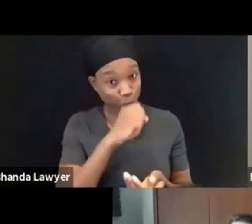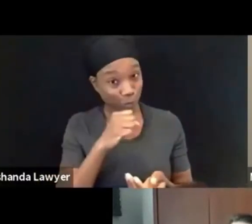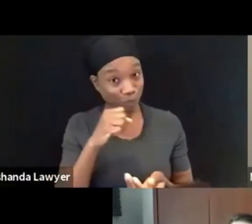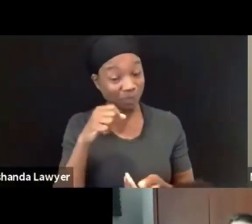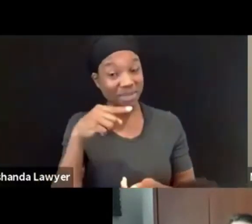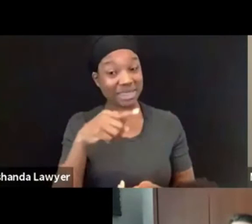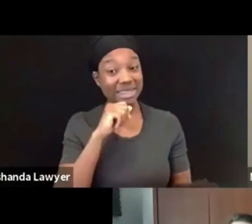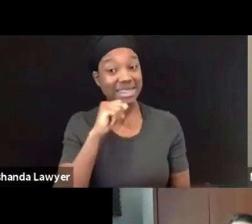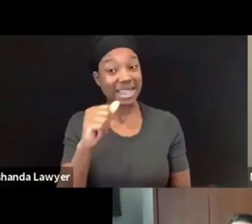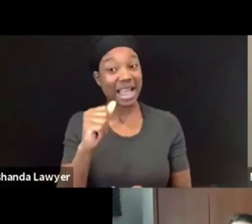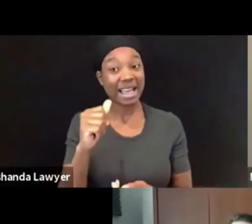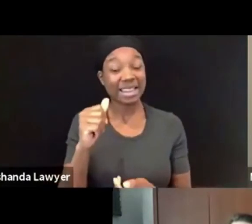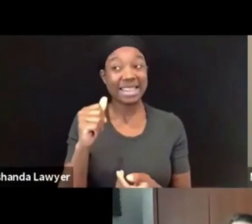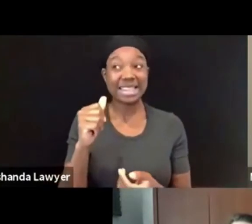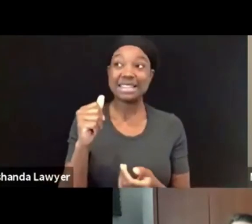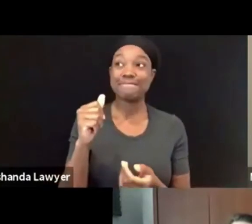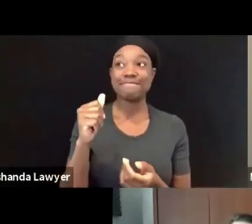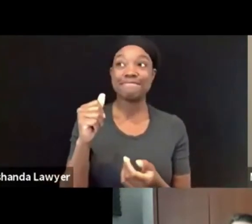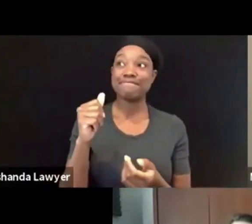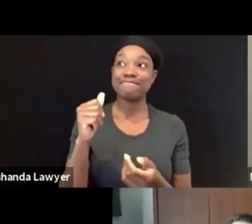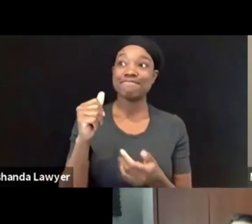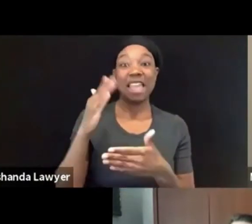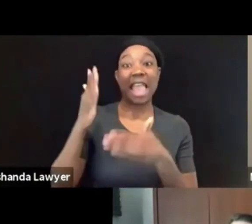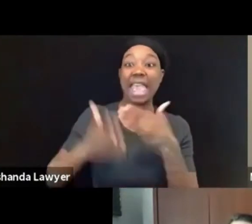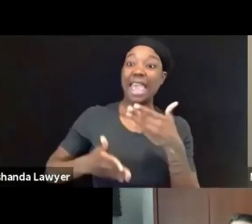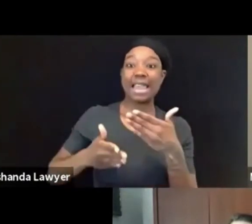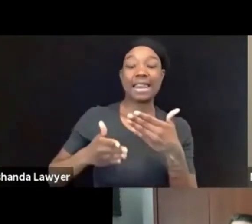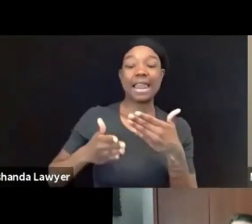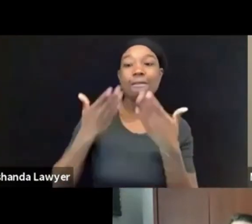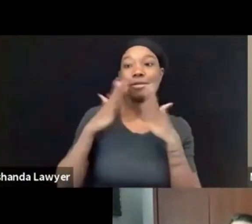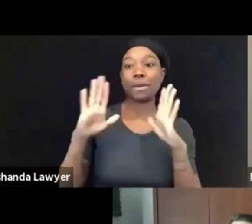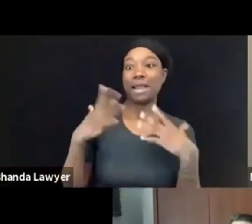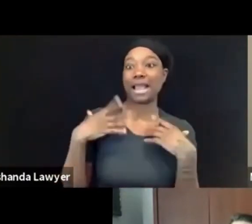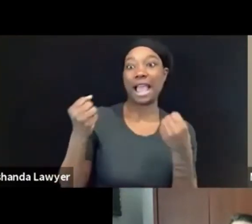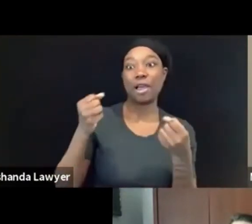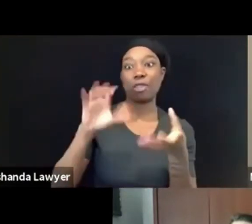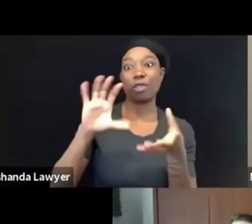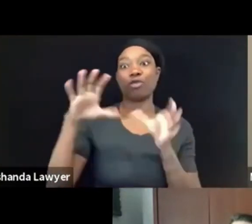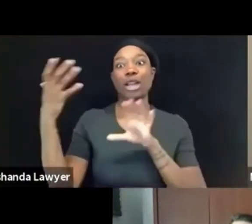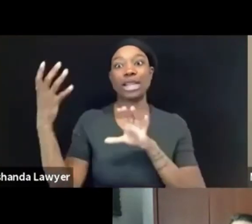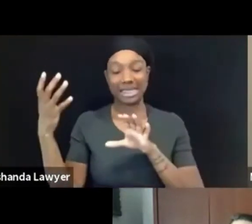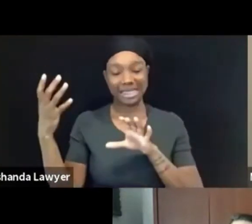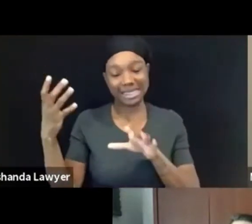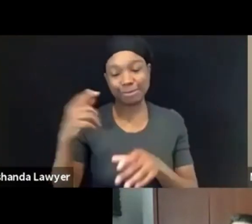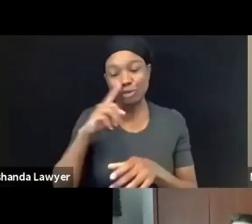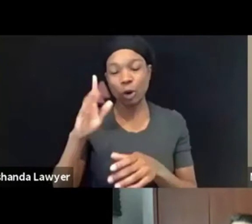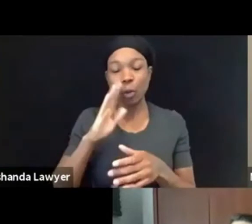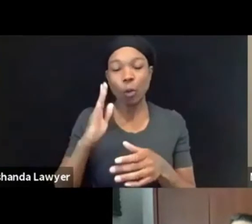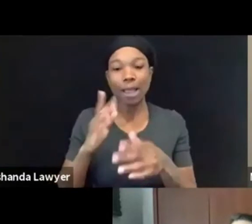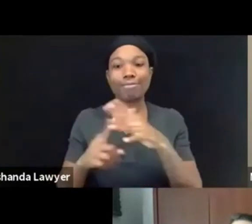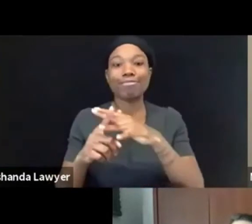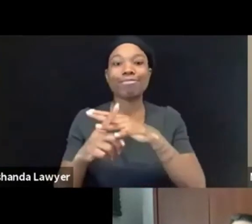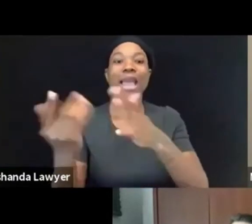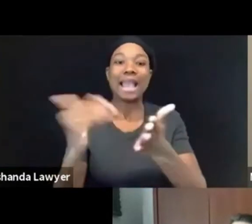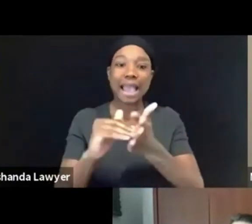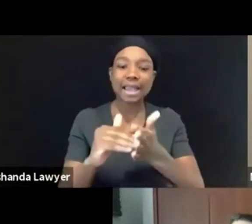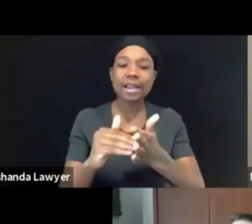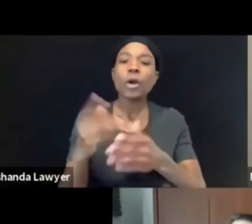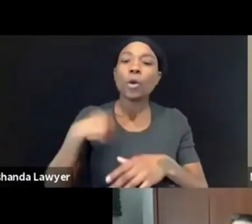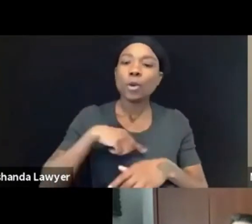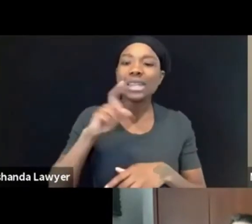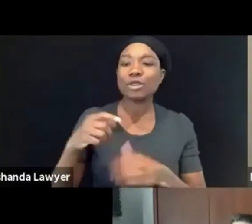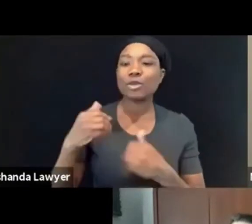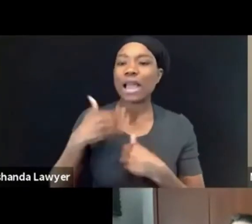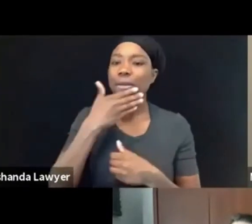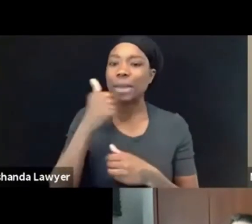of public health crises such as this, is how do we begin building a surveillance system, a system where we